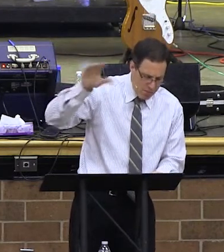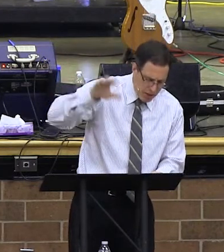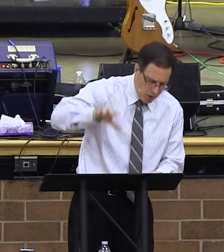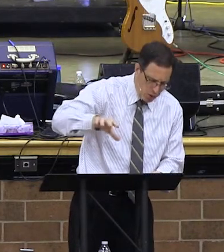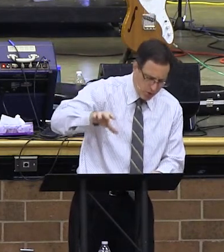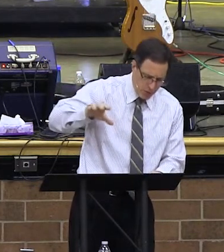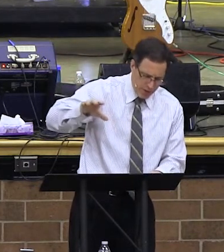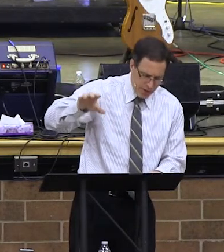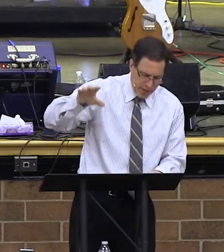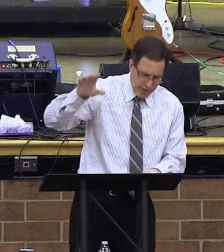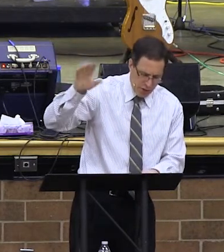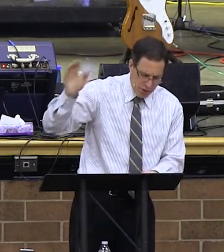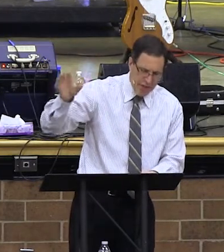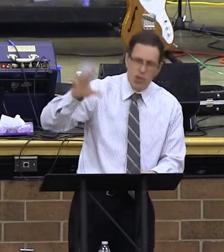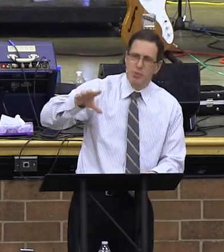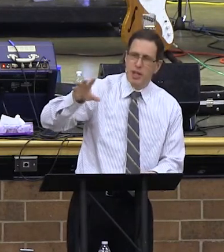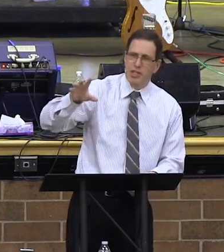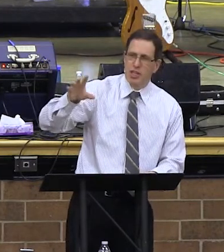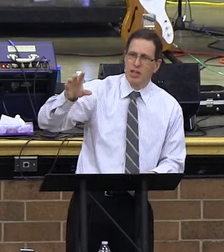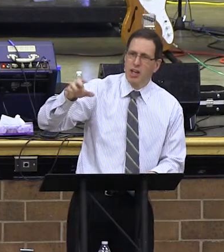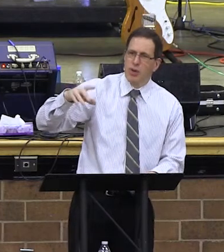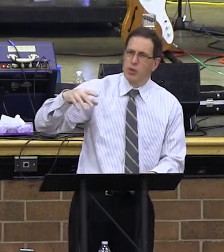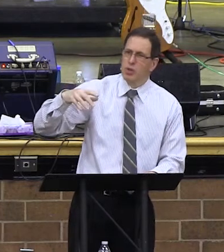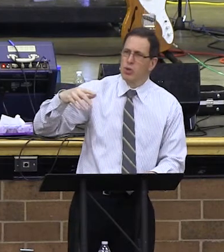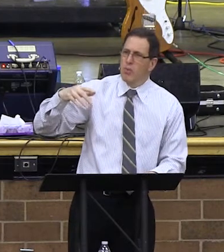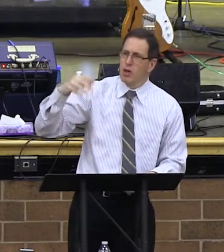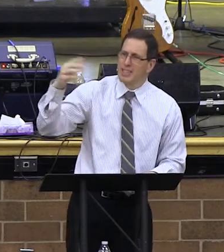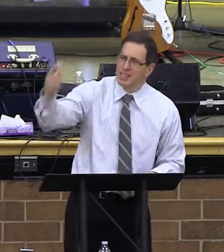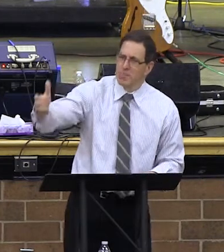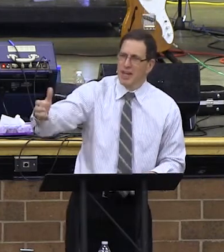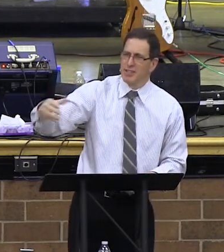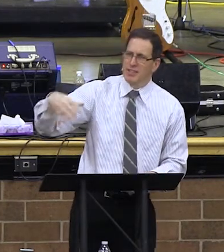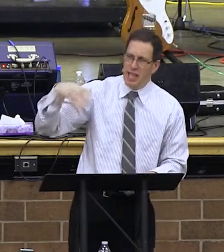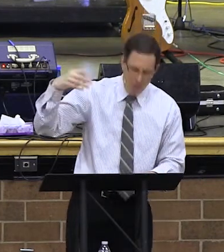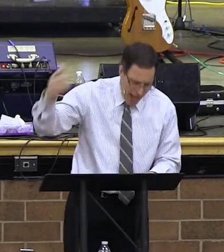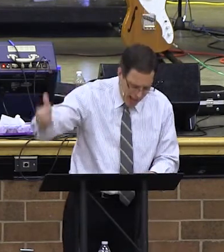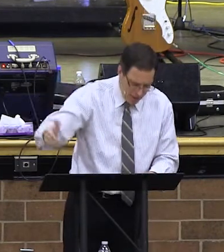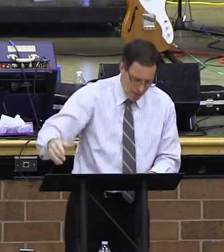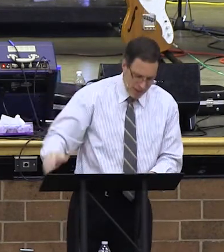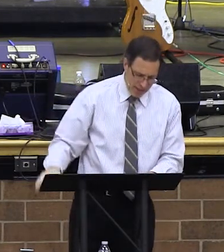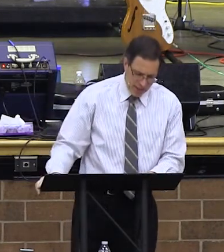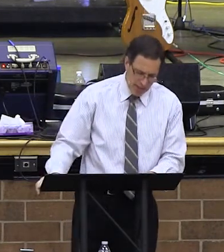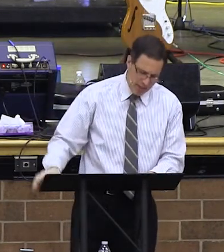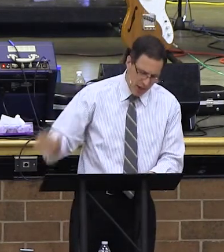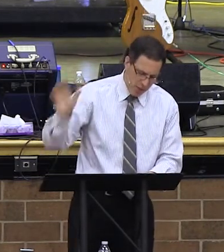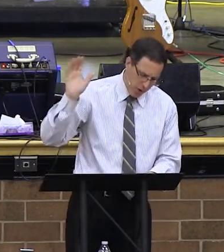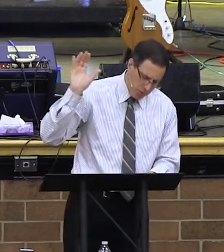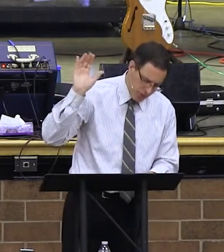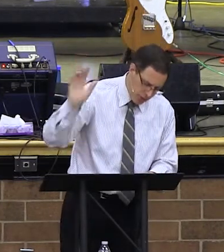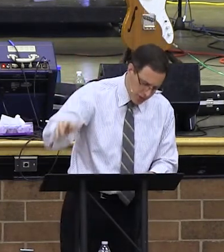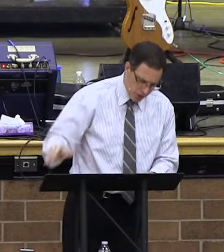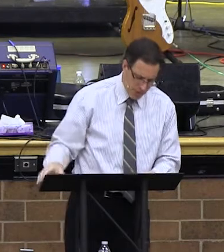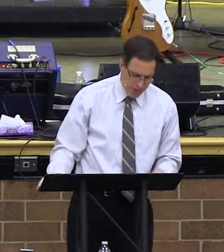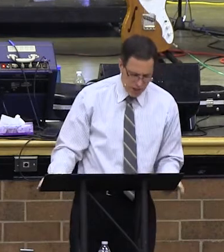Those who commit adultery with her into Great Tribulation those who participate in the same acts that she does I'll will